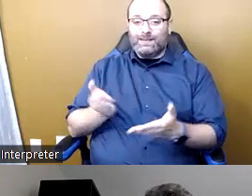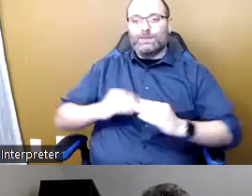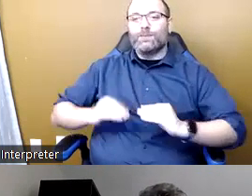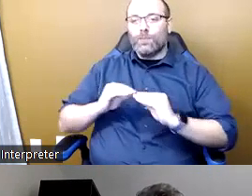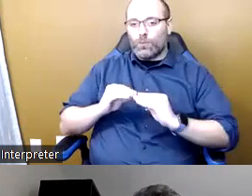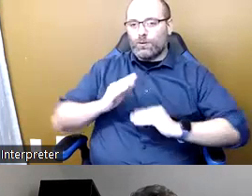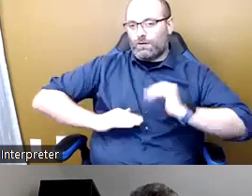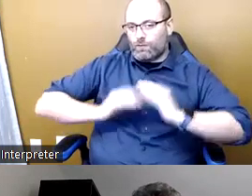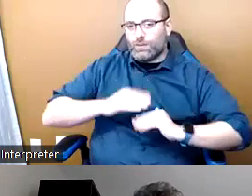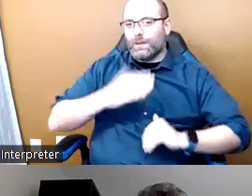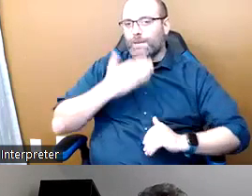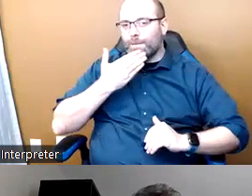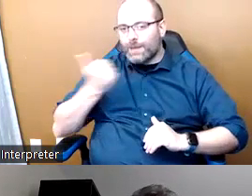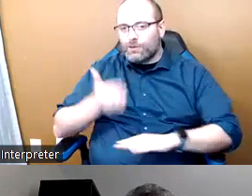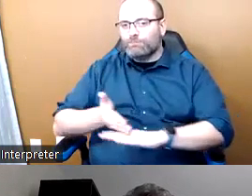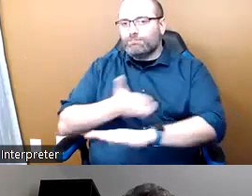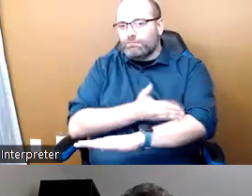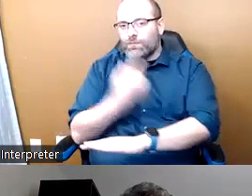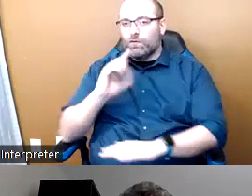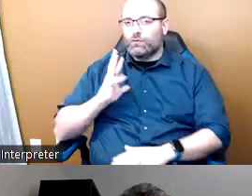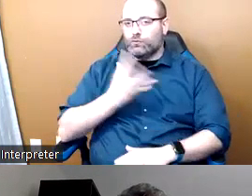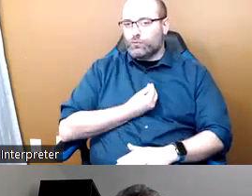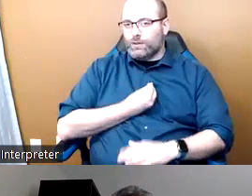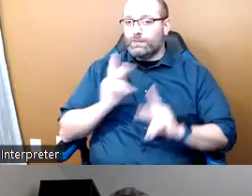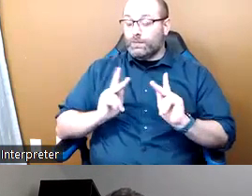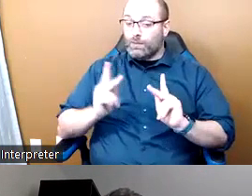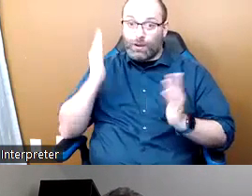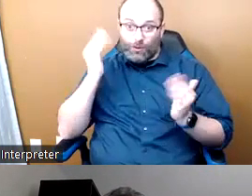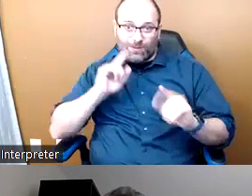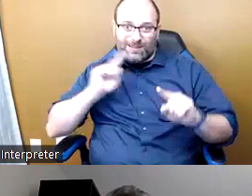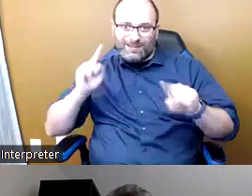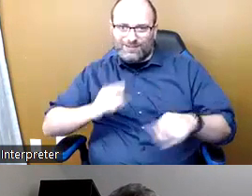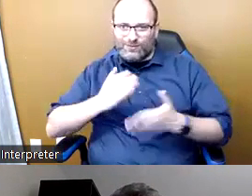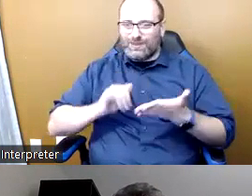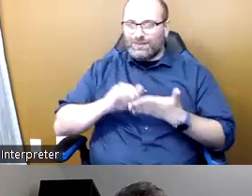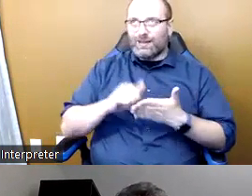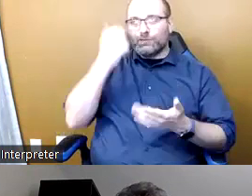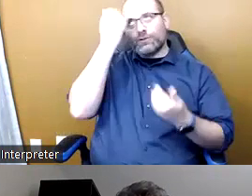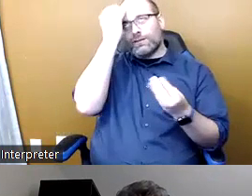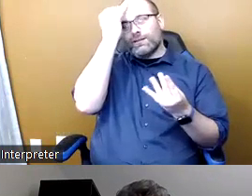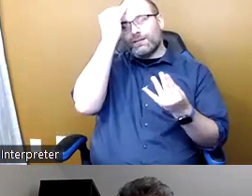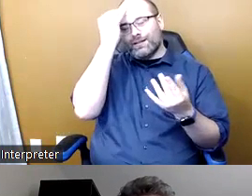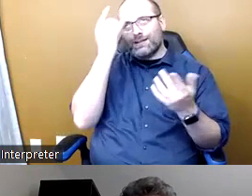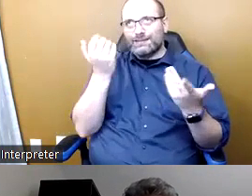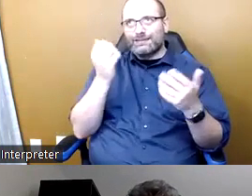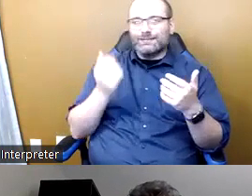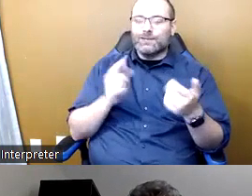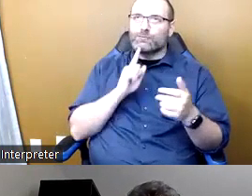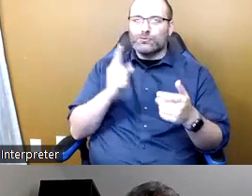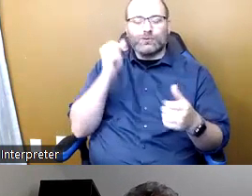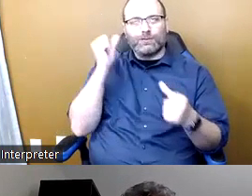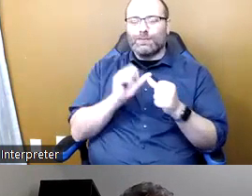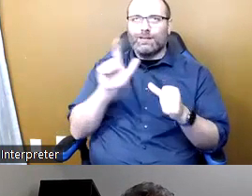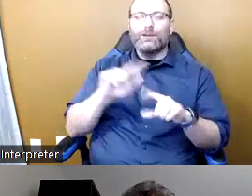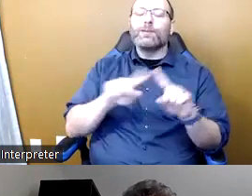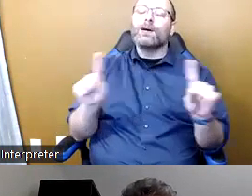and better for trans folks. I hope that is answering a bit of that off the top of my head, but that is